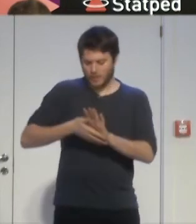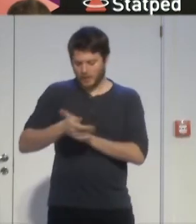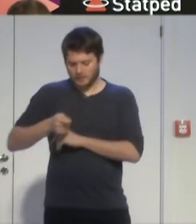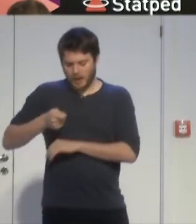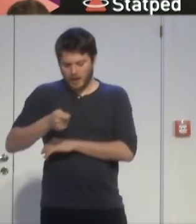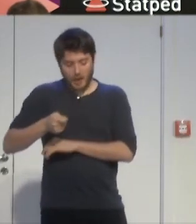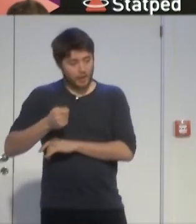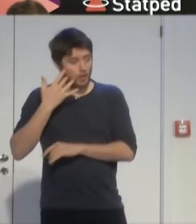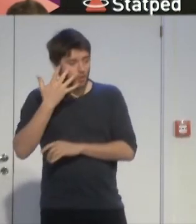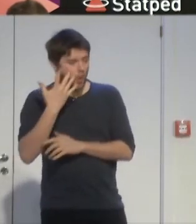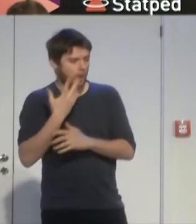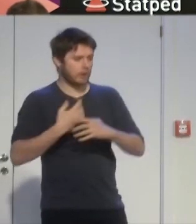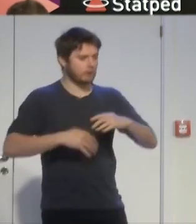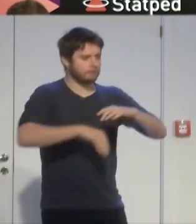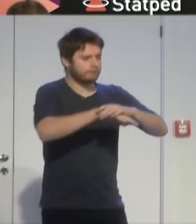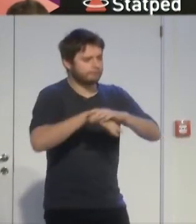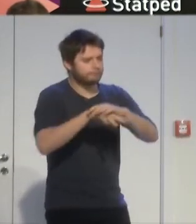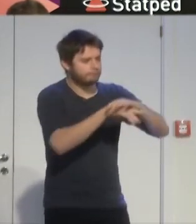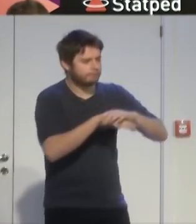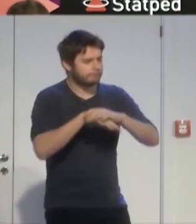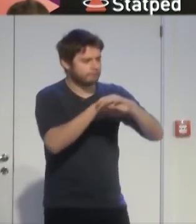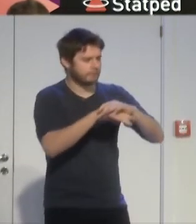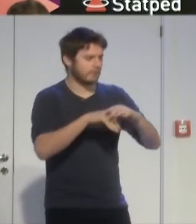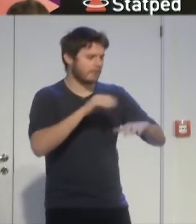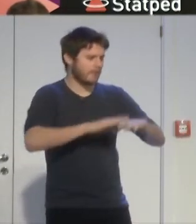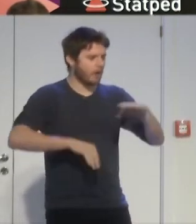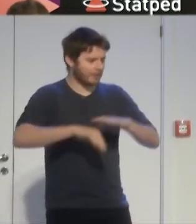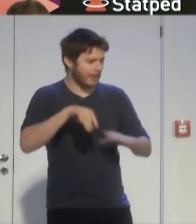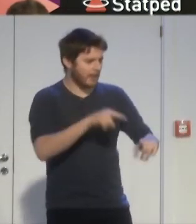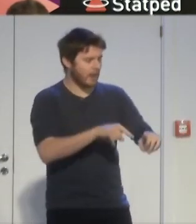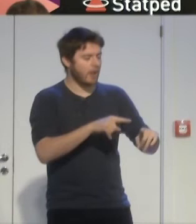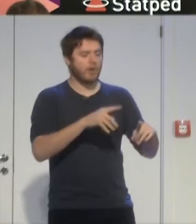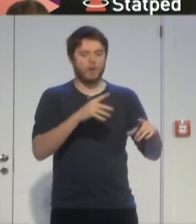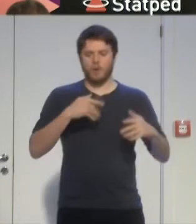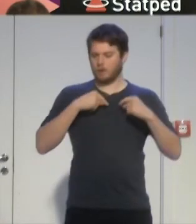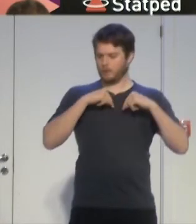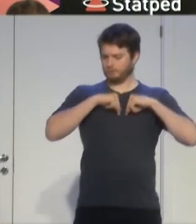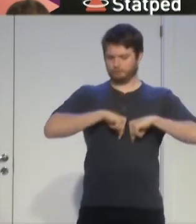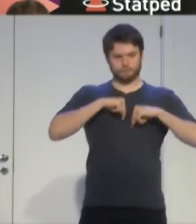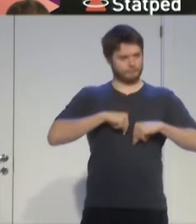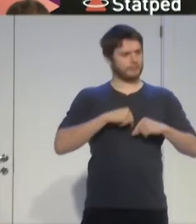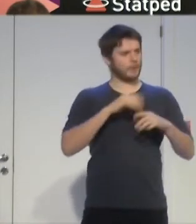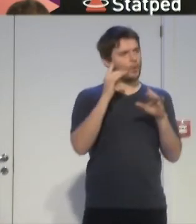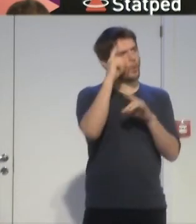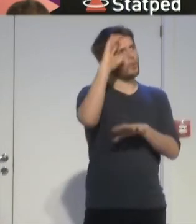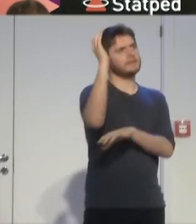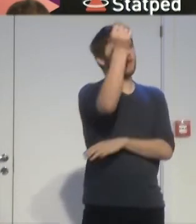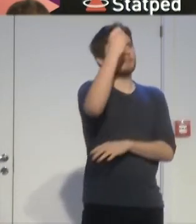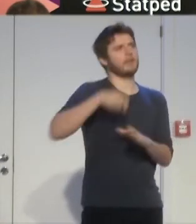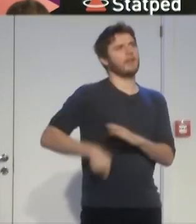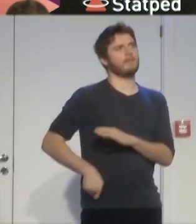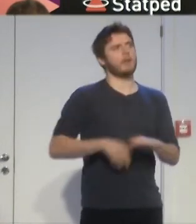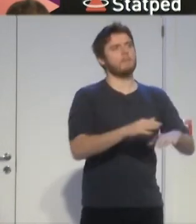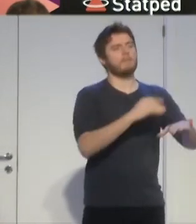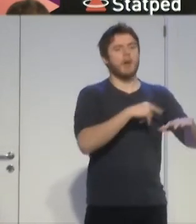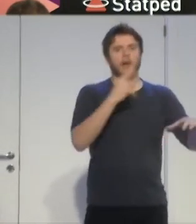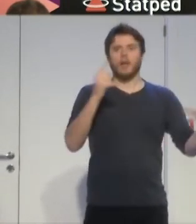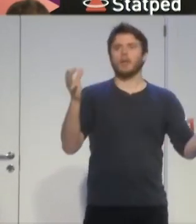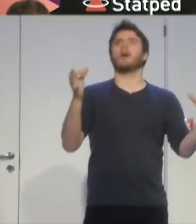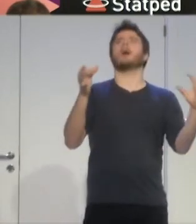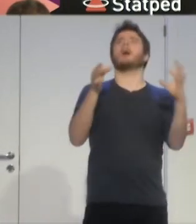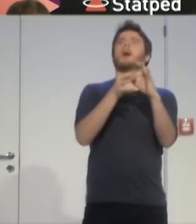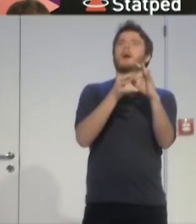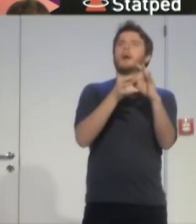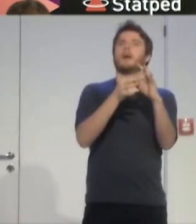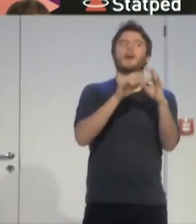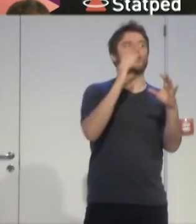tactile, and the embodied concept of the knife, it was possible for Marie to map the sign to